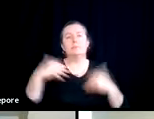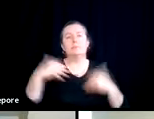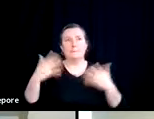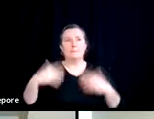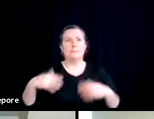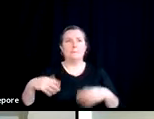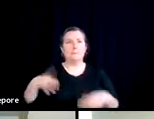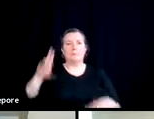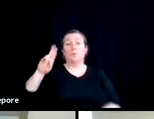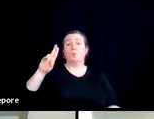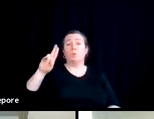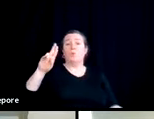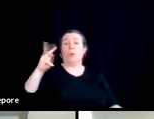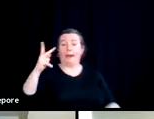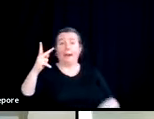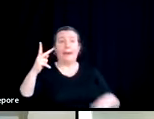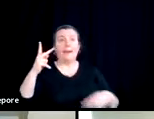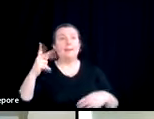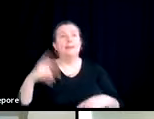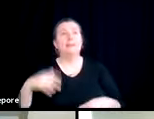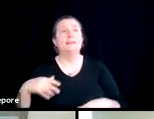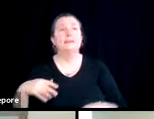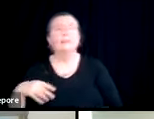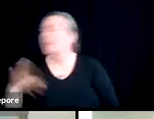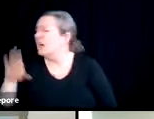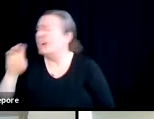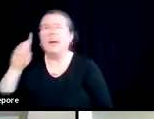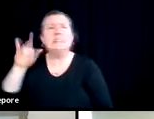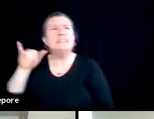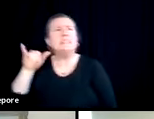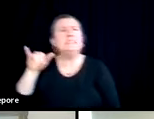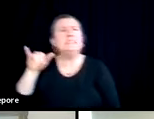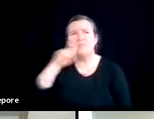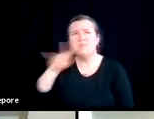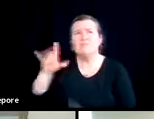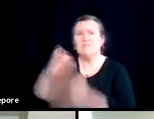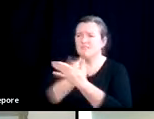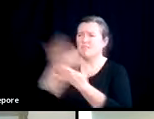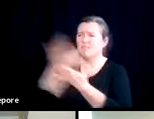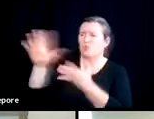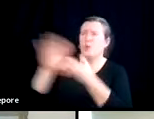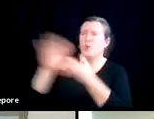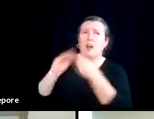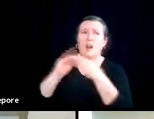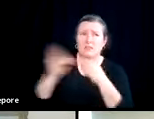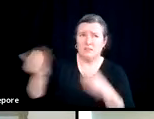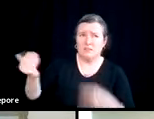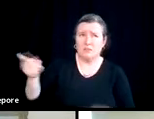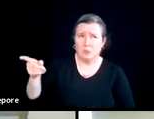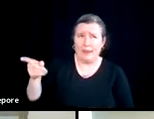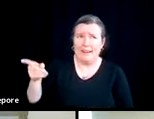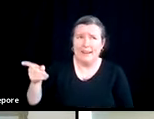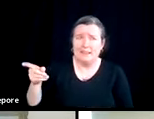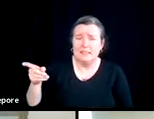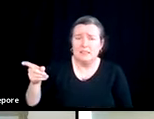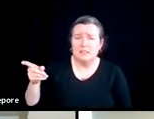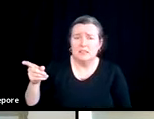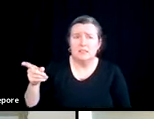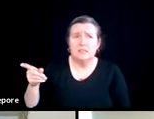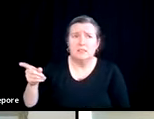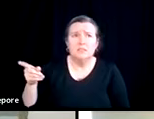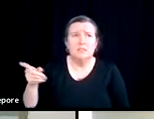Eddie, we got to get your money's worth for joining us this Wednesday here. So you're in the on deck circle. I think we've been pretty clear